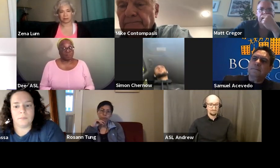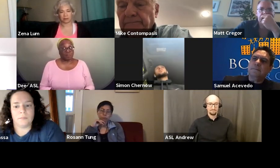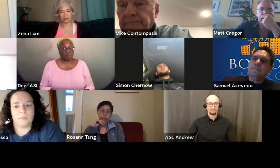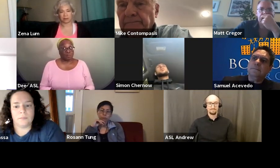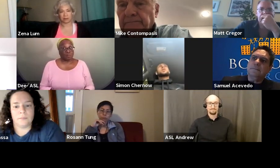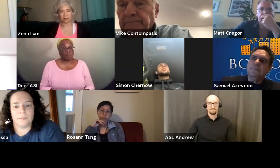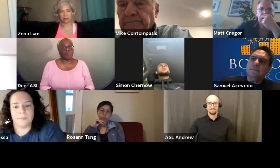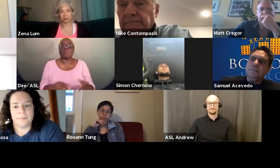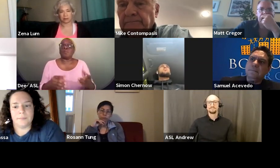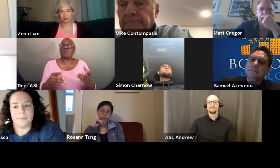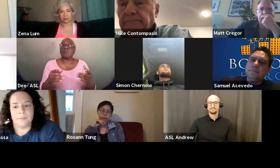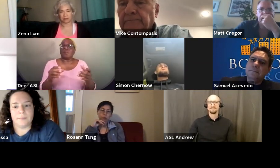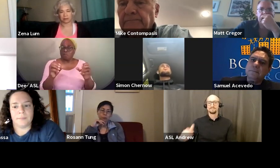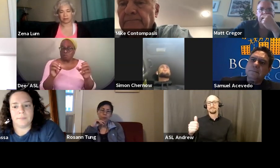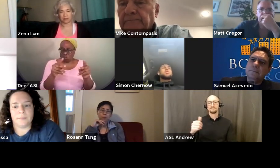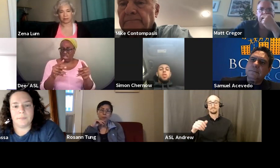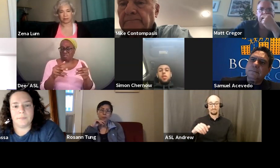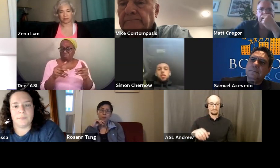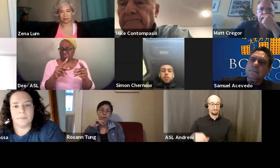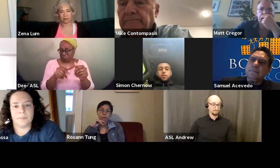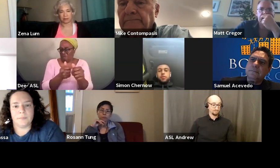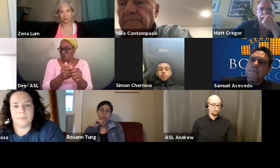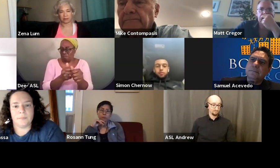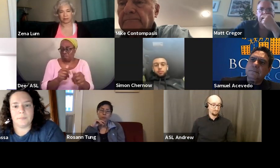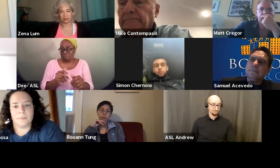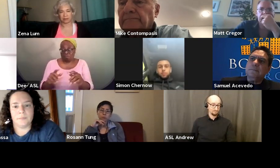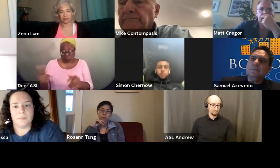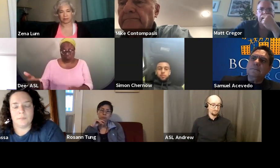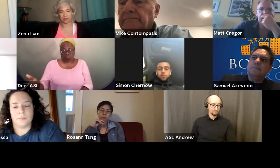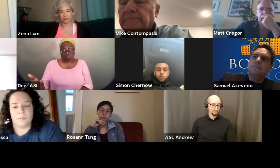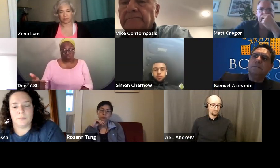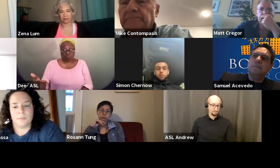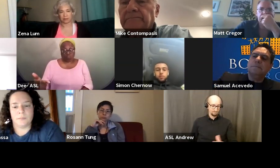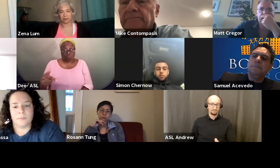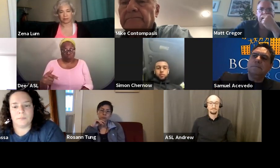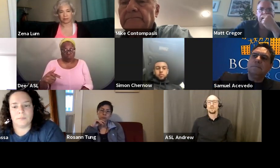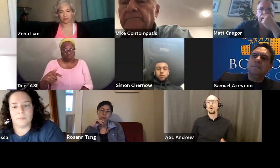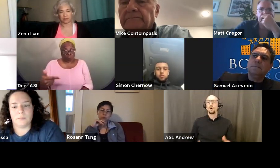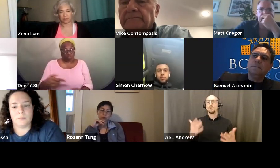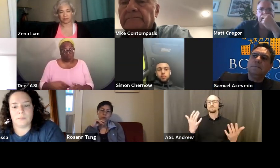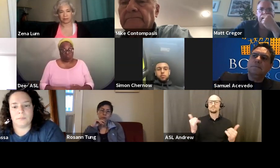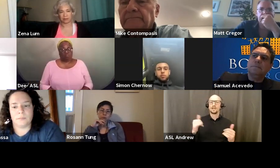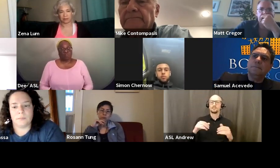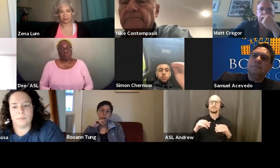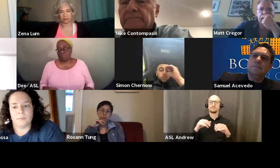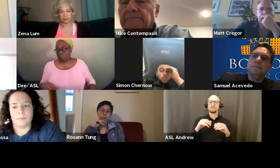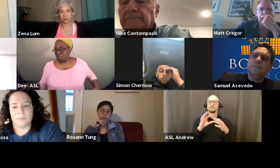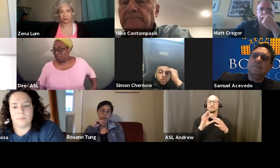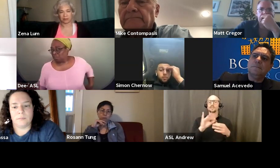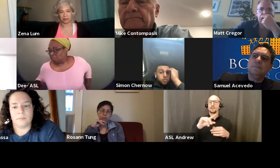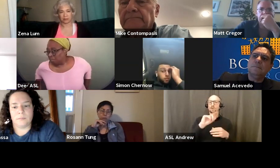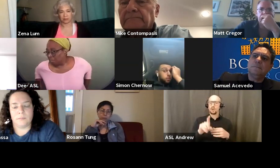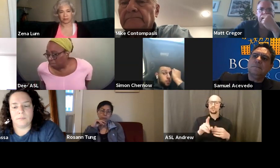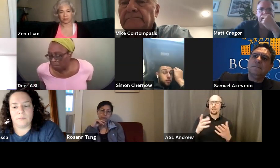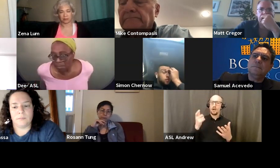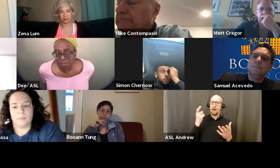Thanks. Piggybacking on Mr. Chernow's question, just trying to learn more about different members' recommendations so that we can